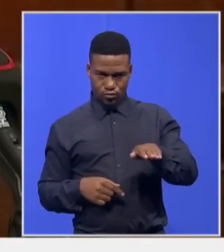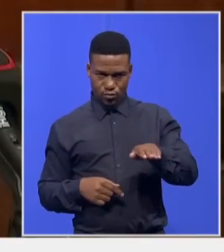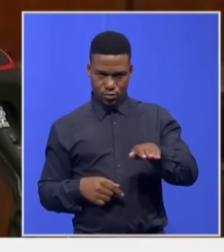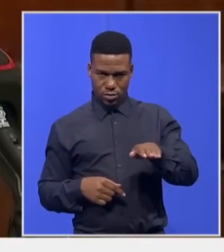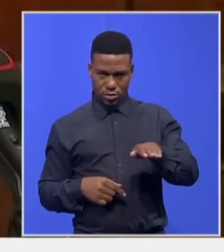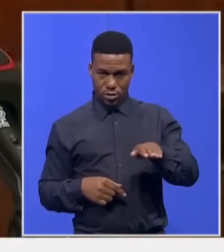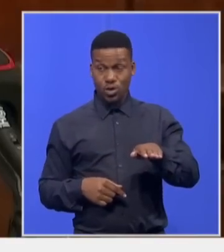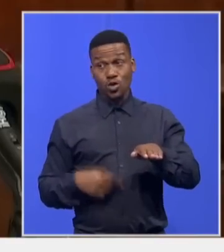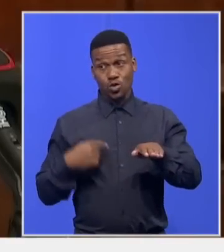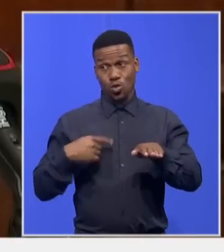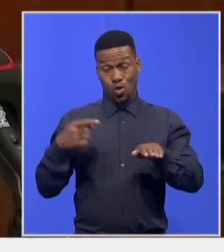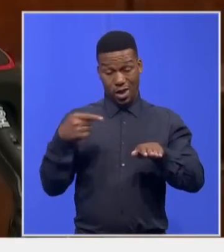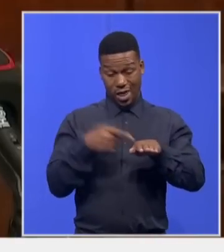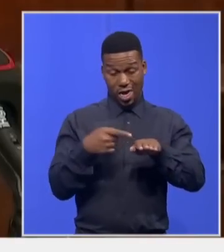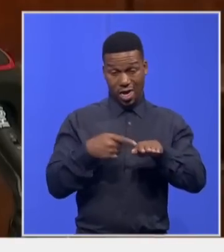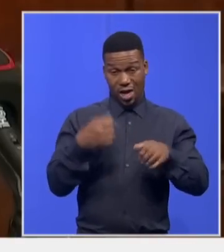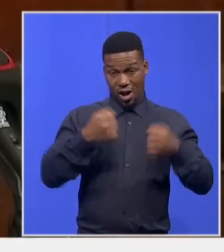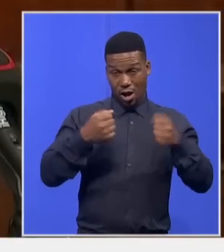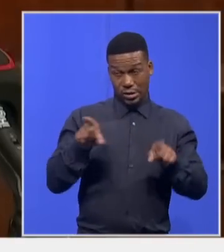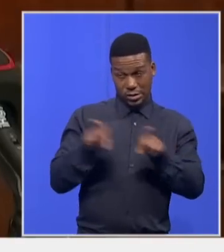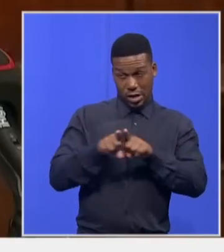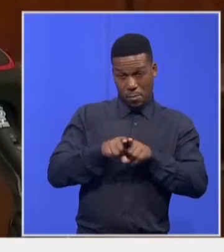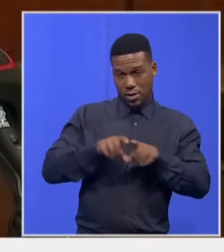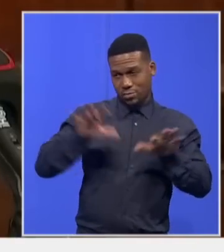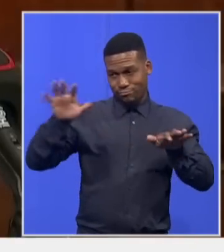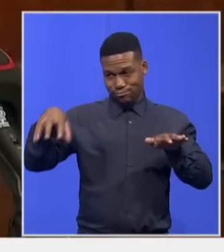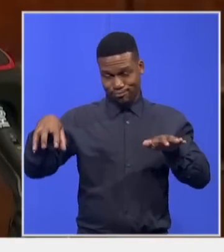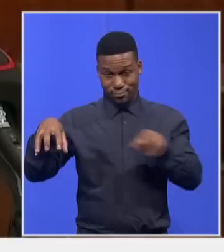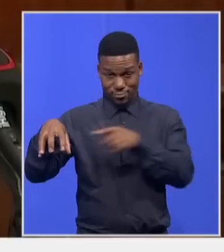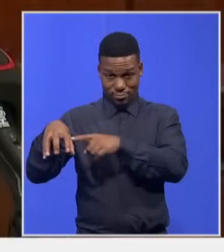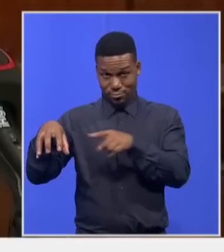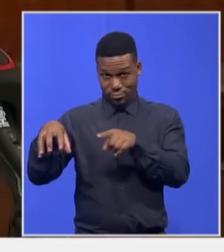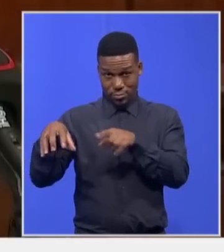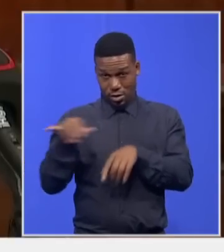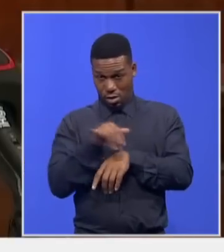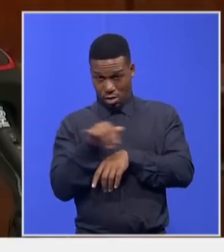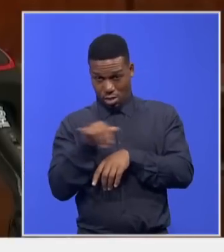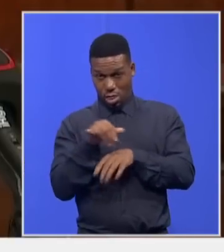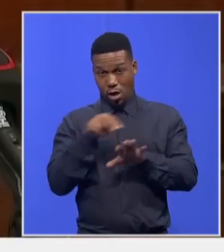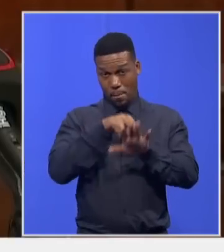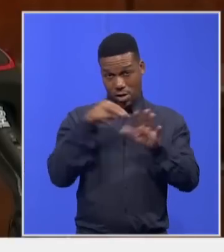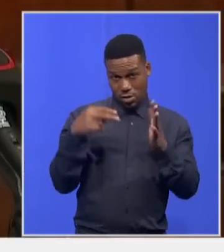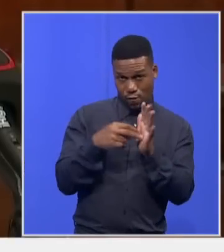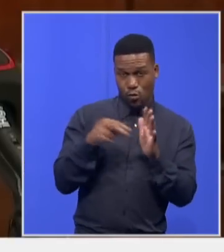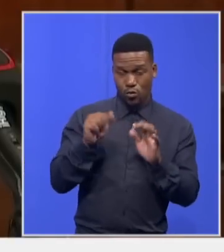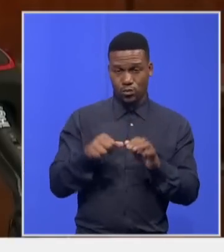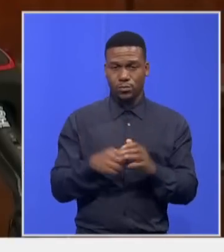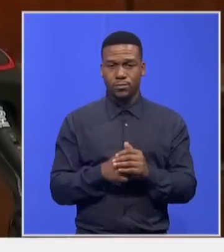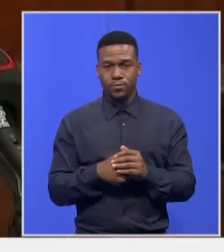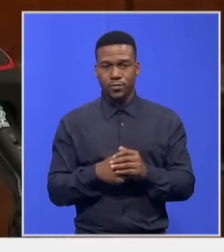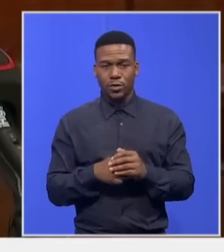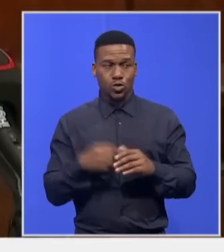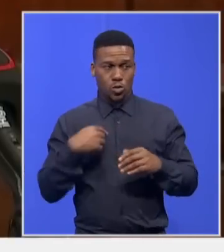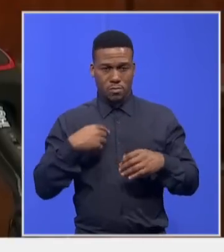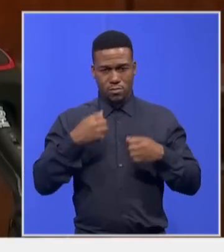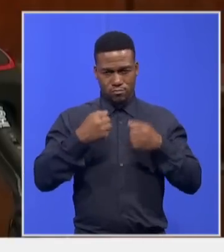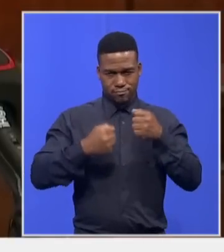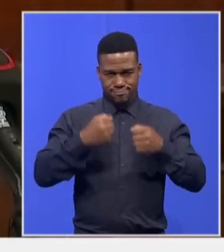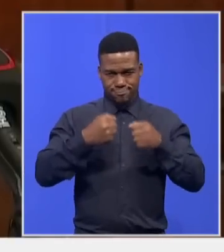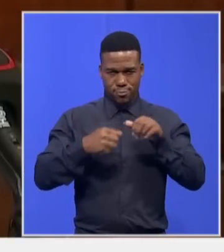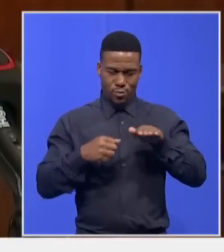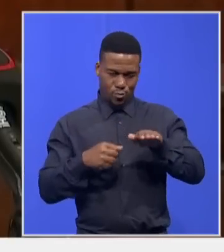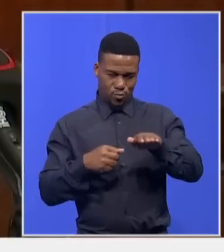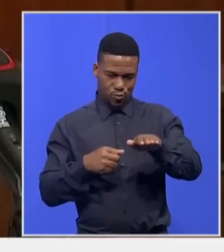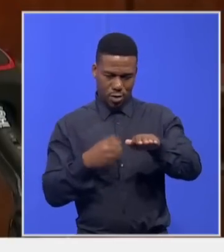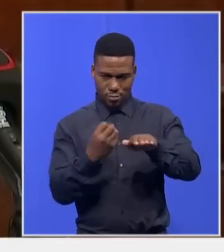a unit at the power station. I drive it. And with the modern cars, it tells you that you are due for service in